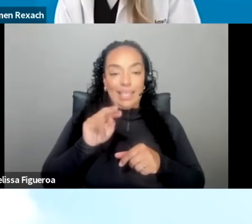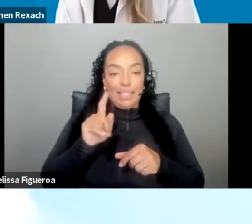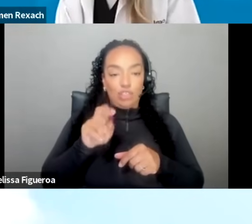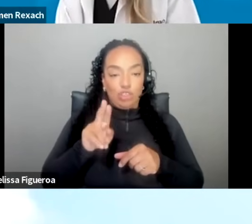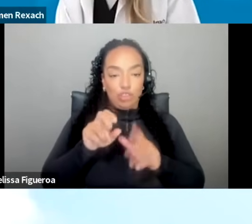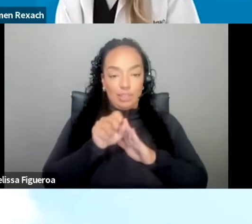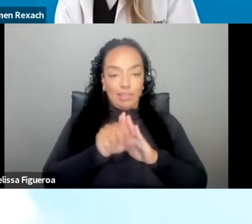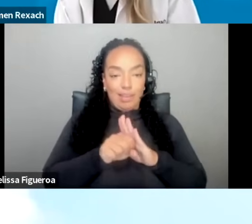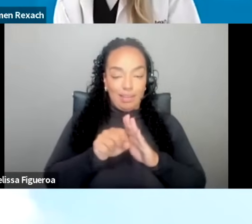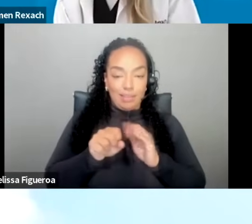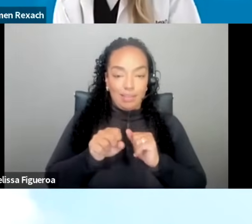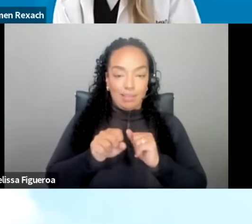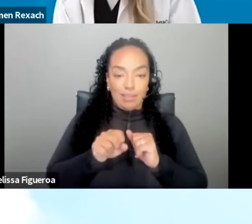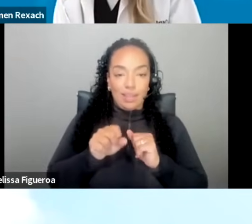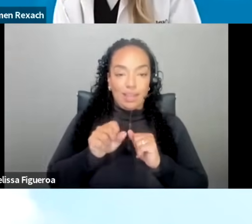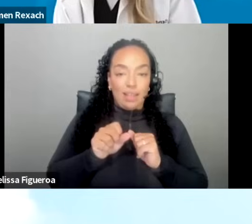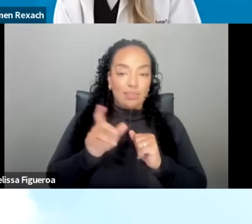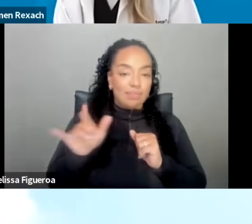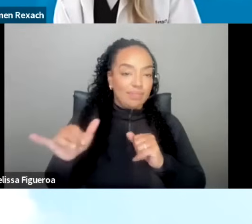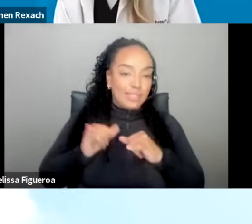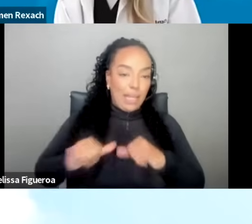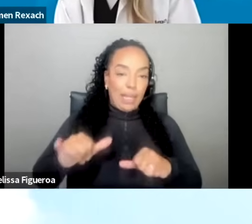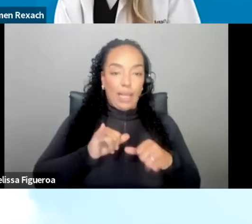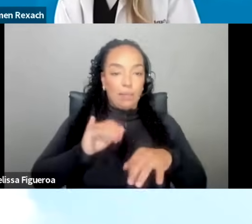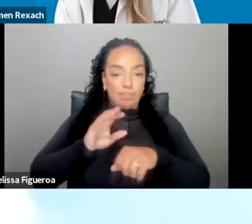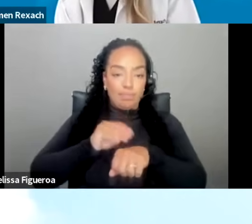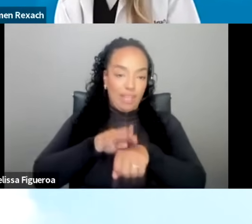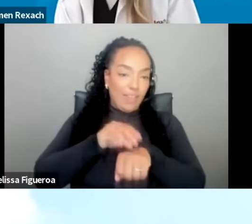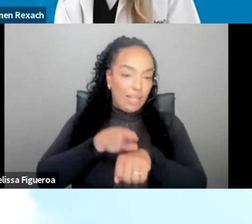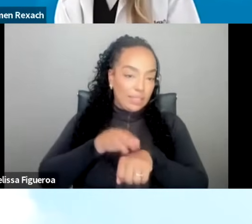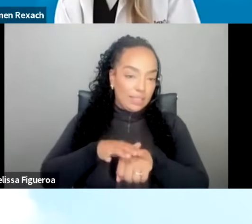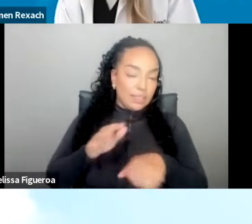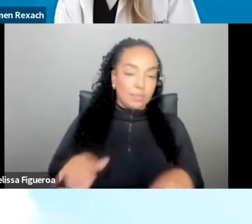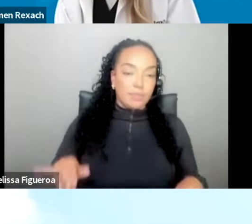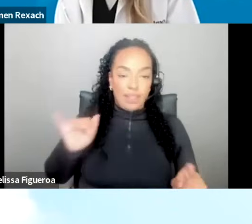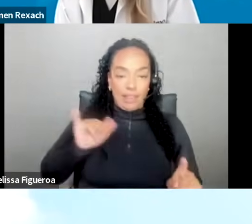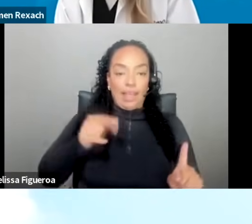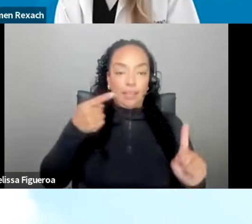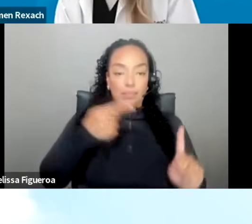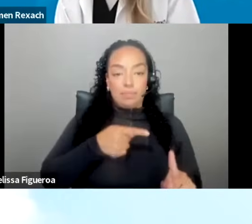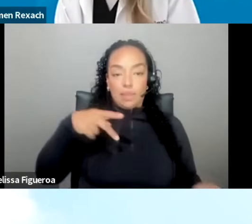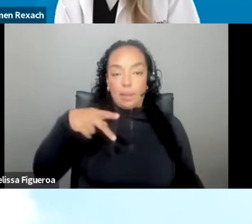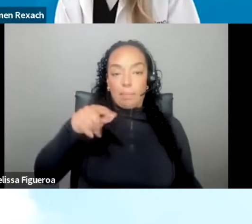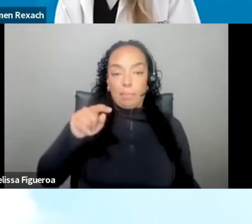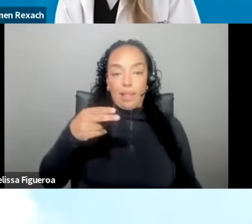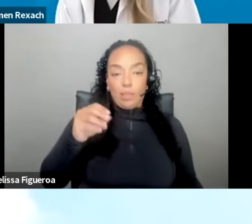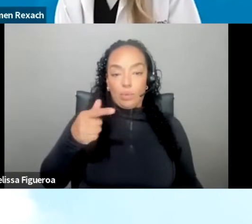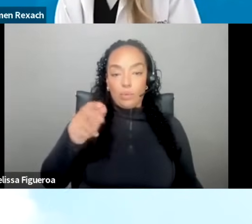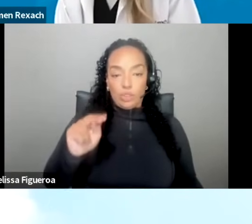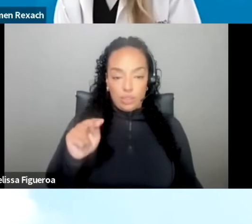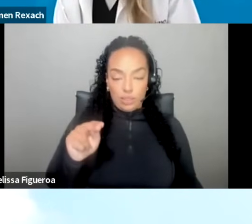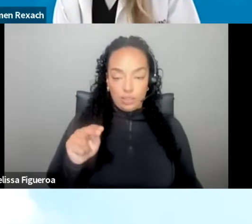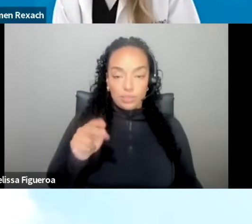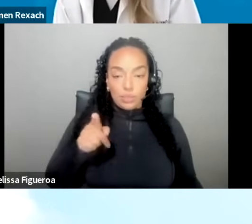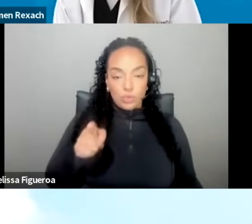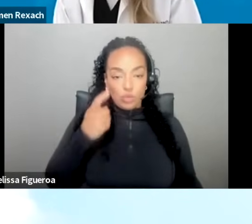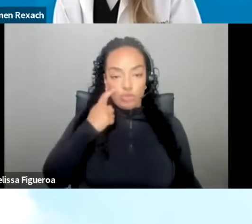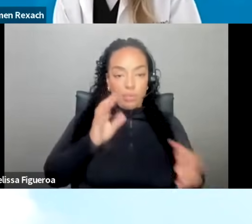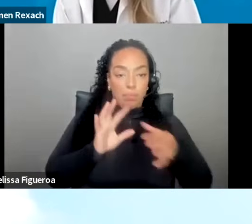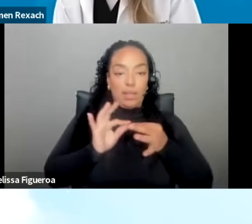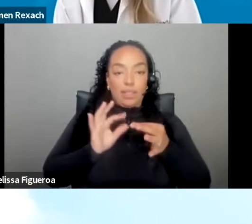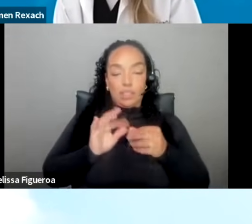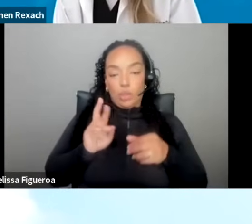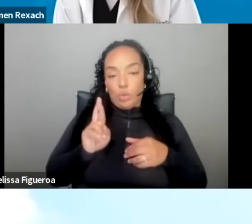that our advice stays the same in the case of this particular pathogen. You mentioned about route